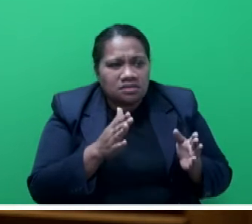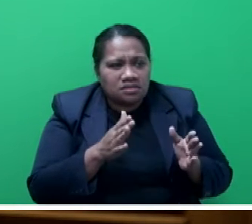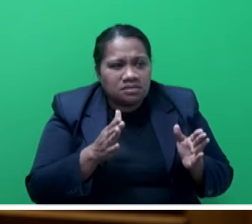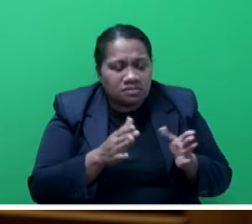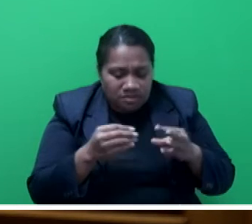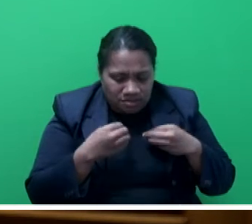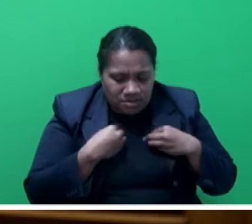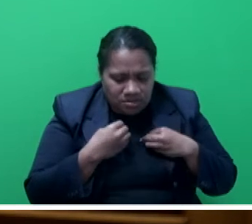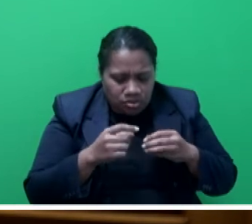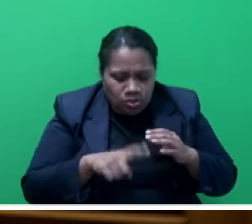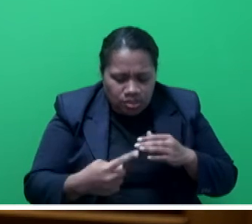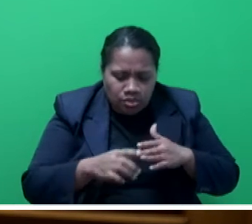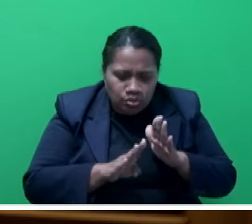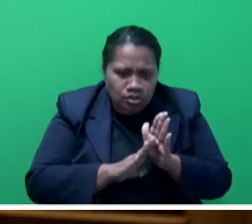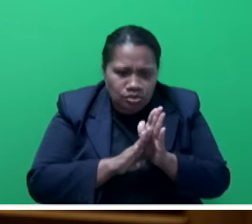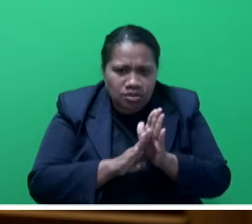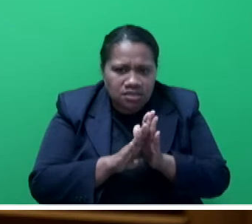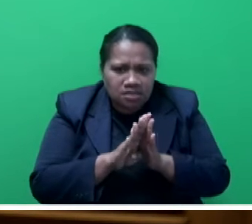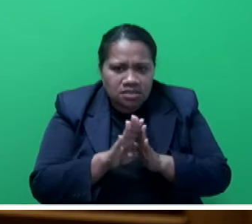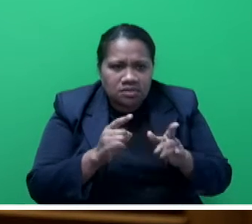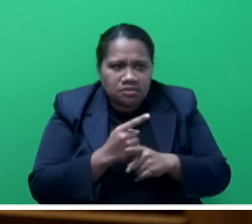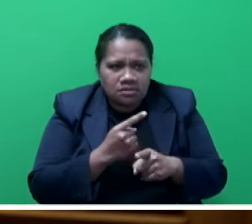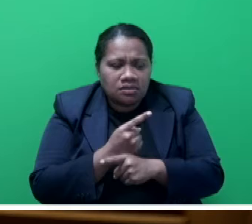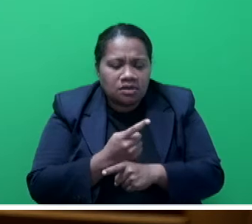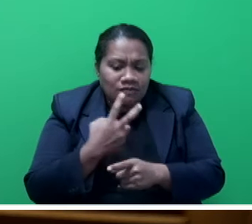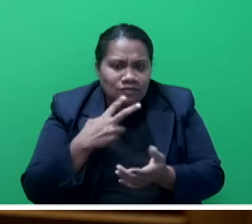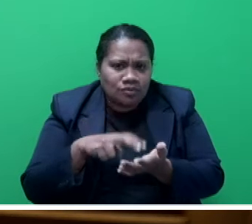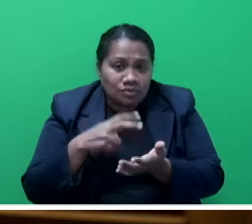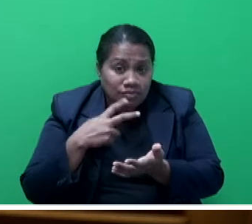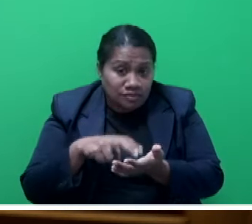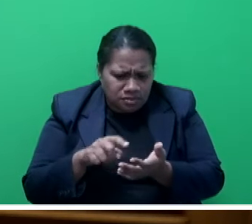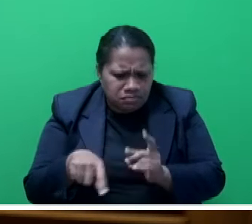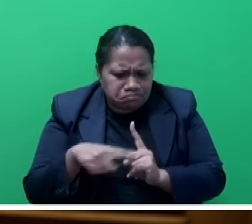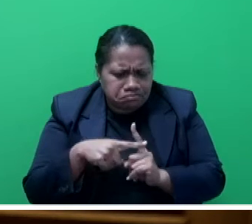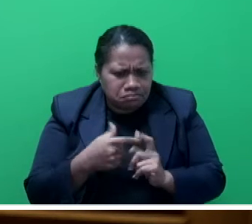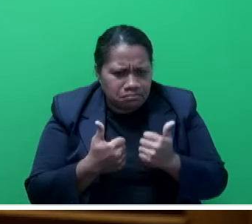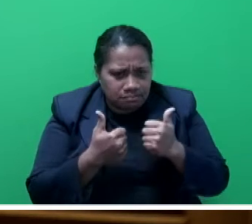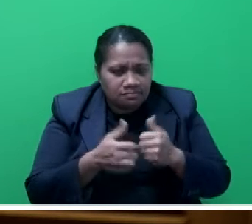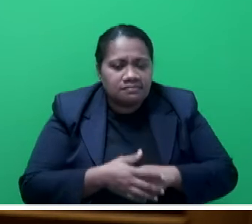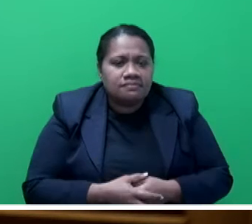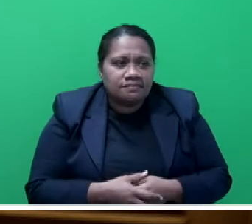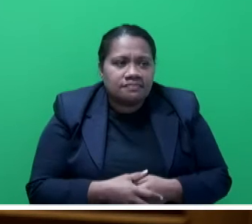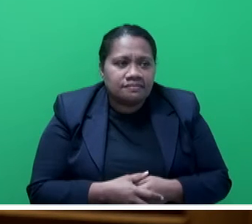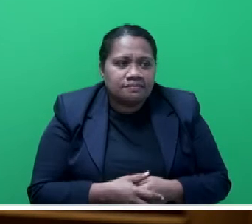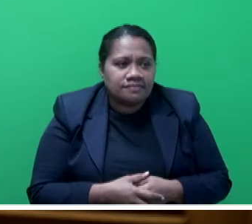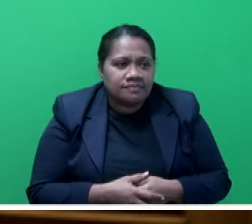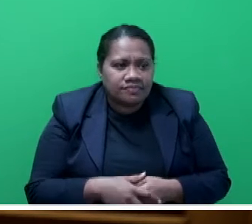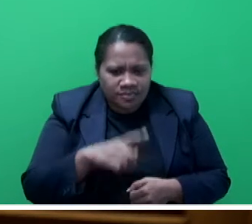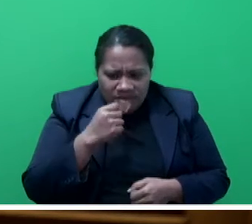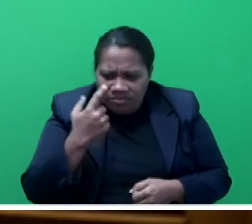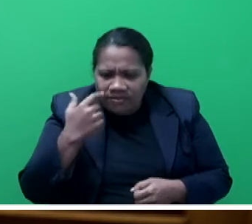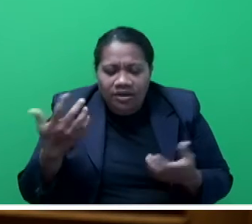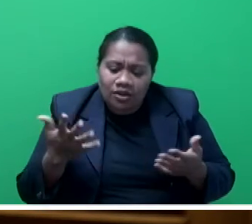weekly basis through new registrations. And this is a very positive thing. And they can be found in all the